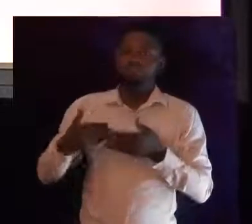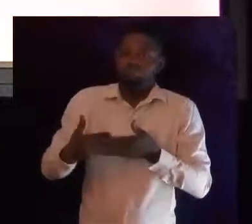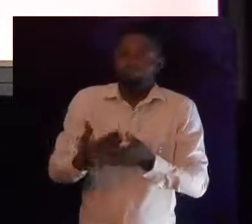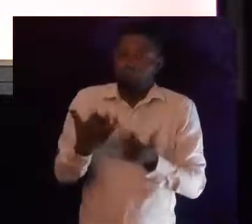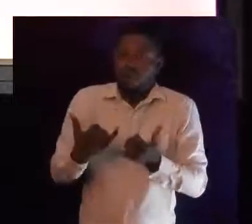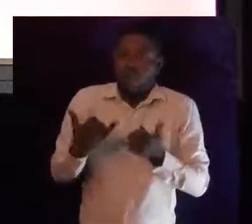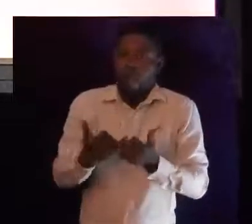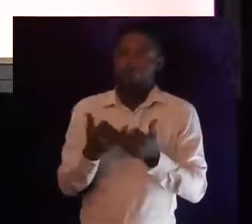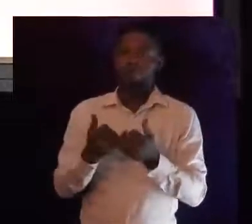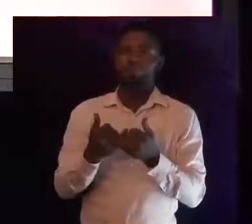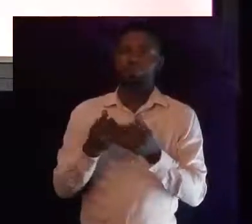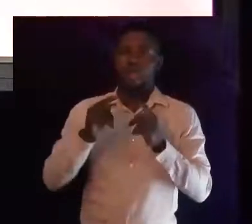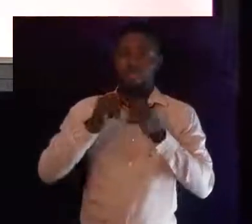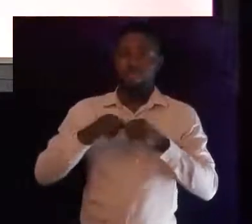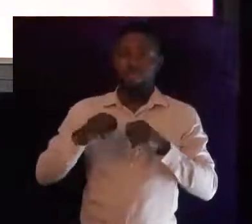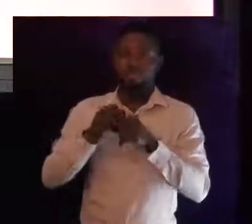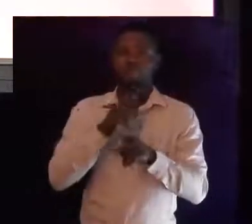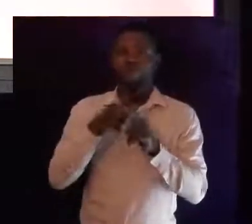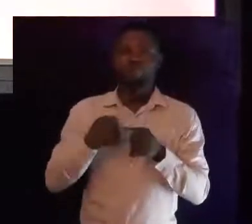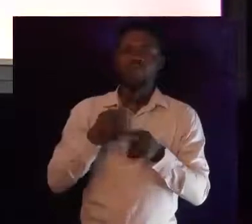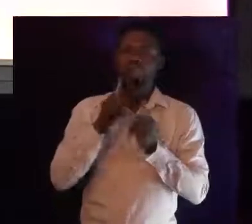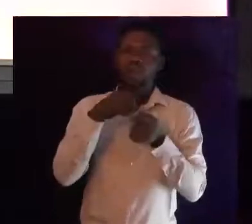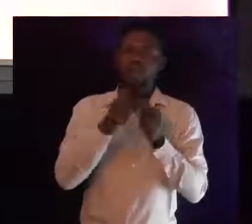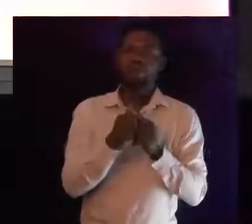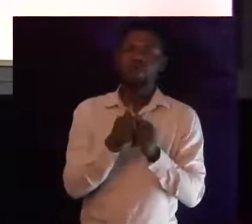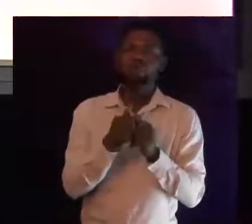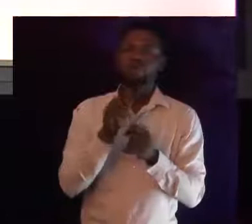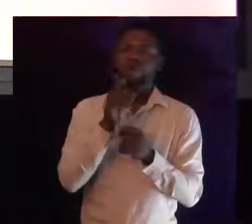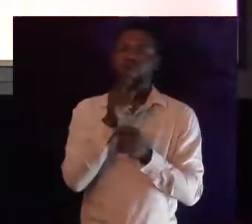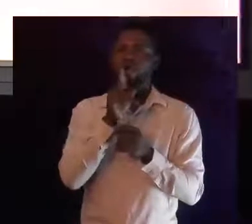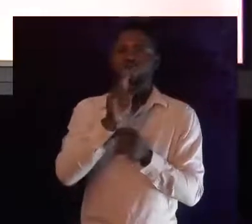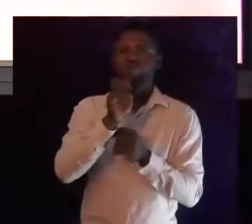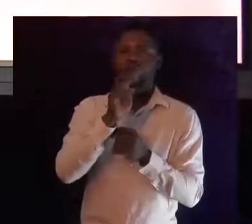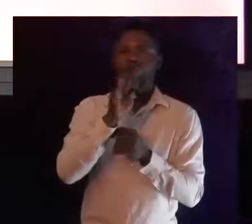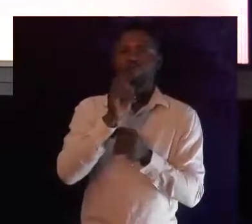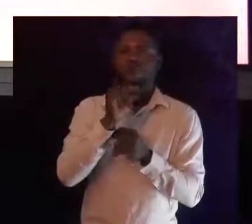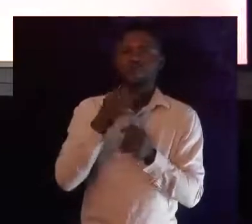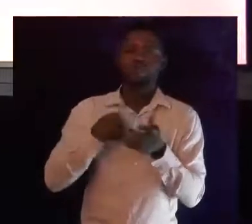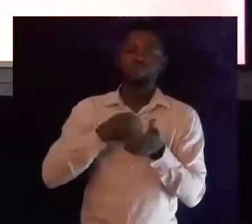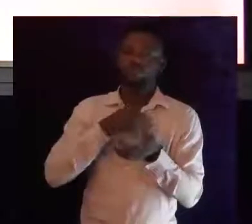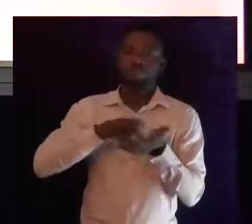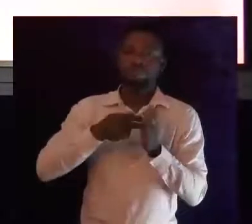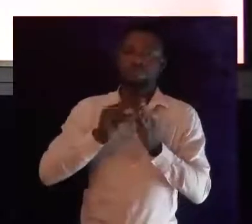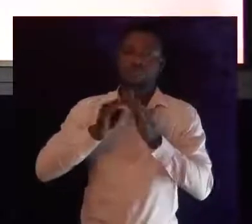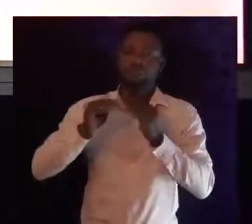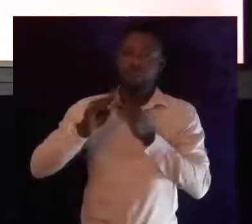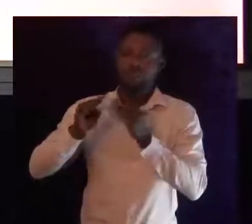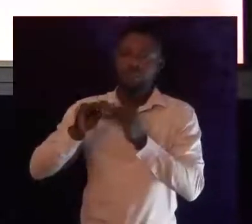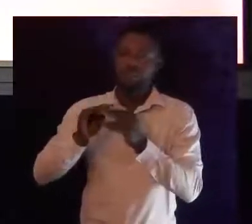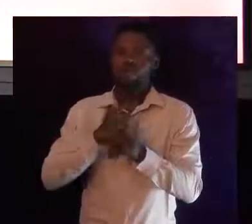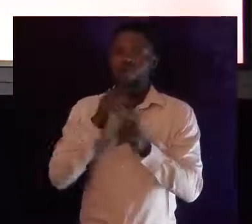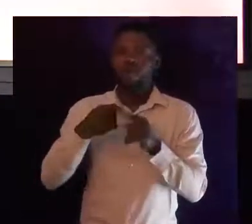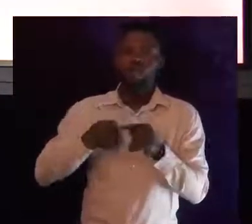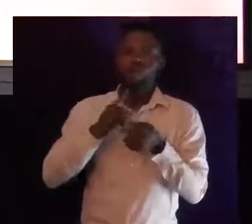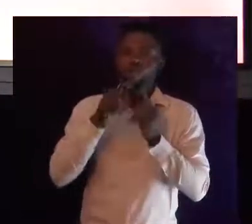settlements. When we talk about urban, we are referring to cities. When we talk